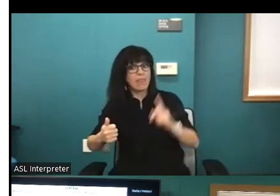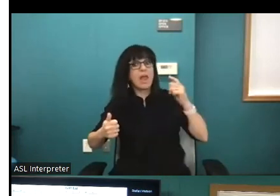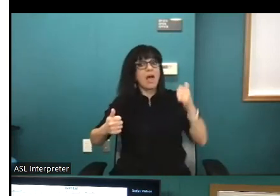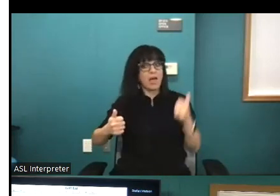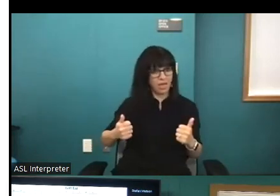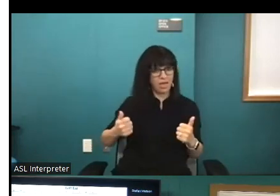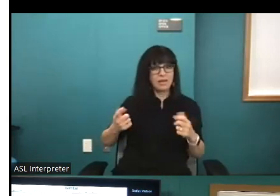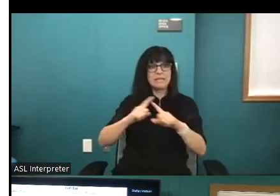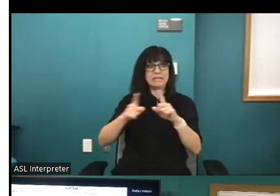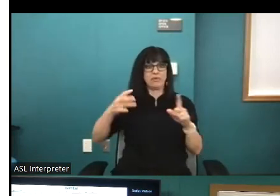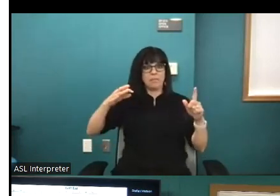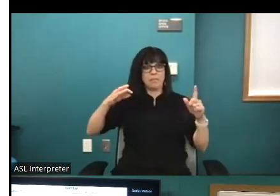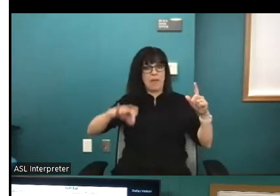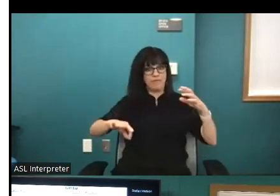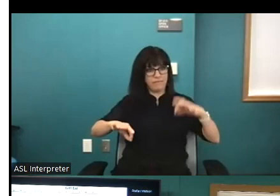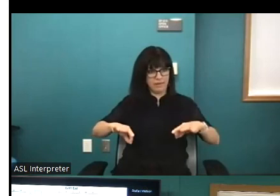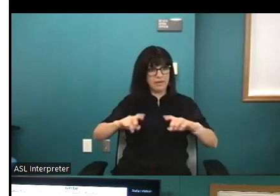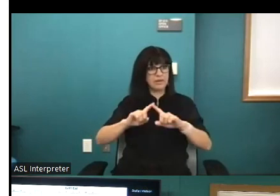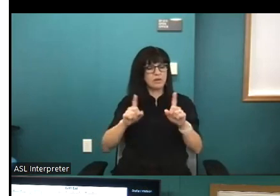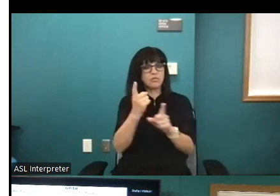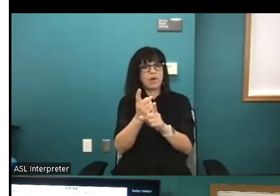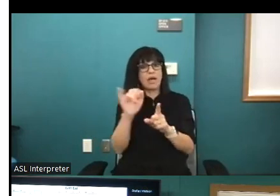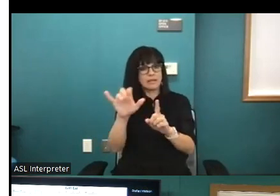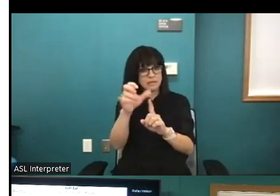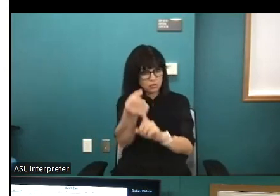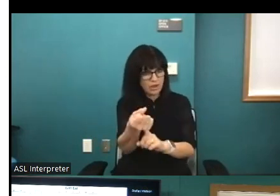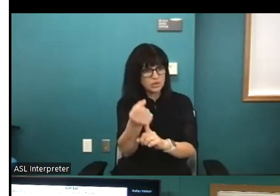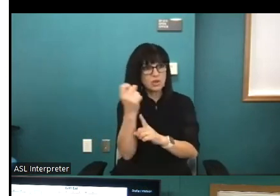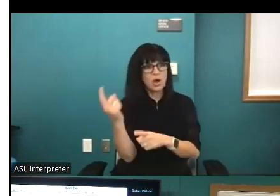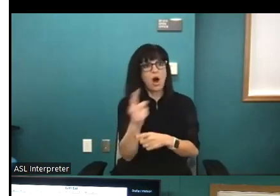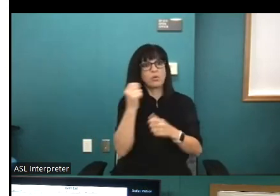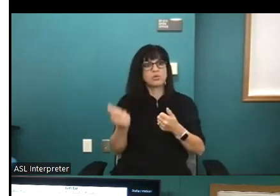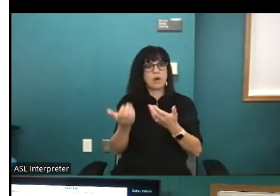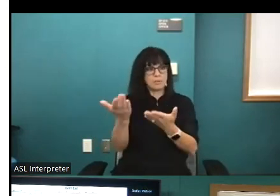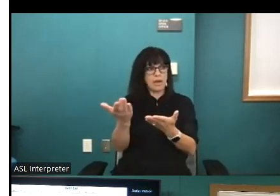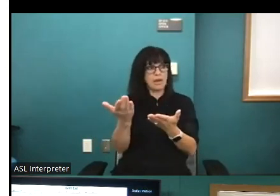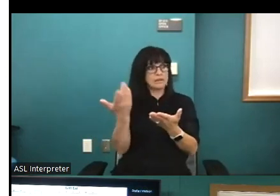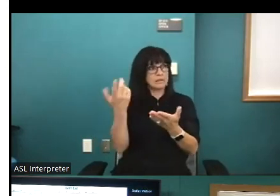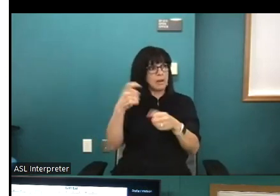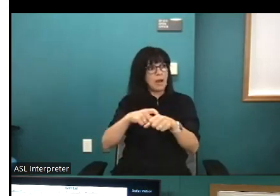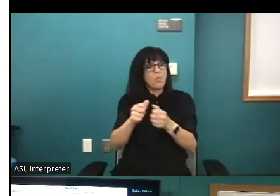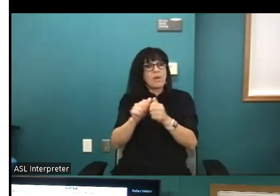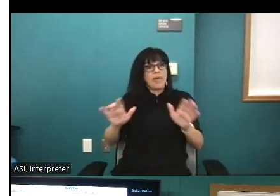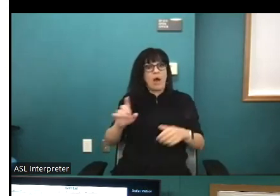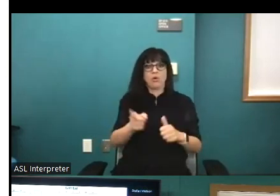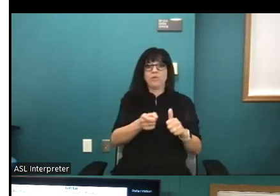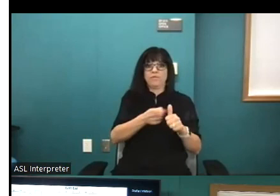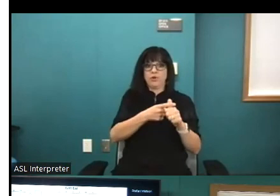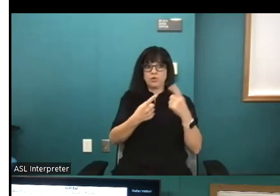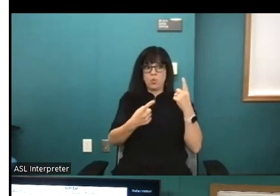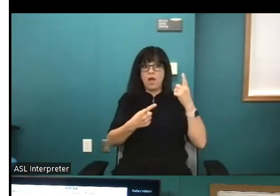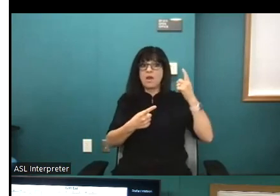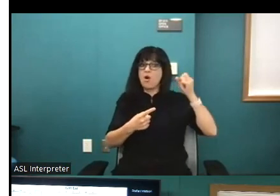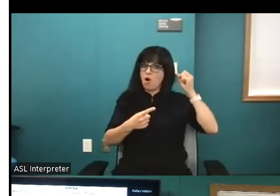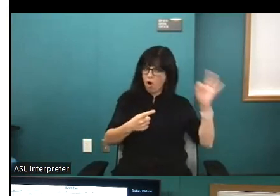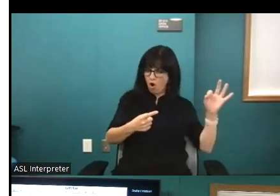way different benefit. Yeah, from we always, doing in it. cases like that, Yeah. we always recommend that you spend some time without your first implant. And even in